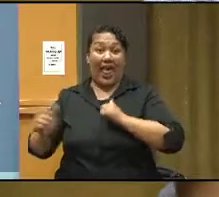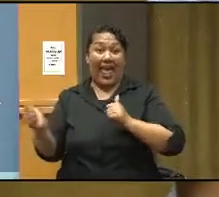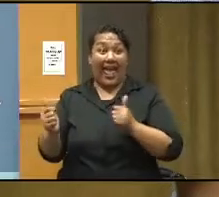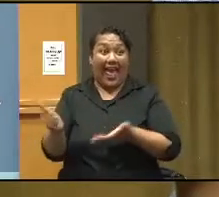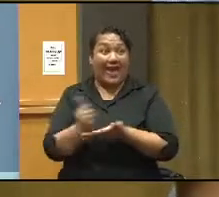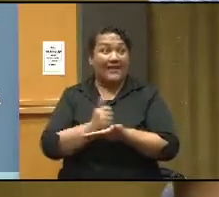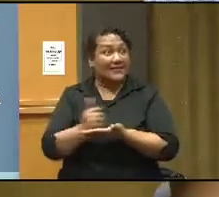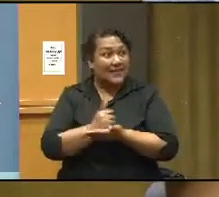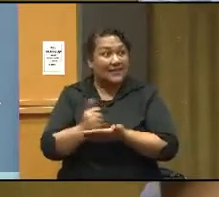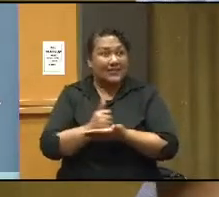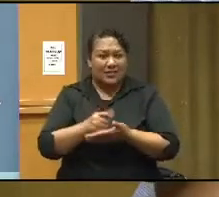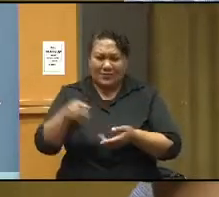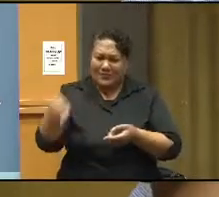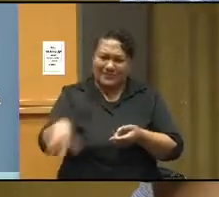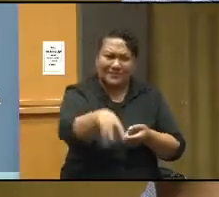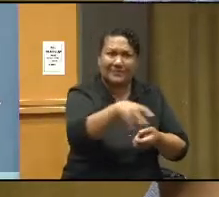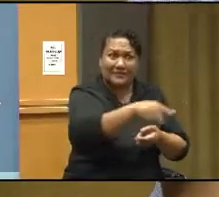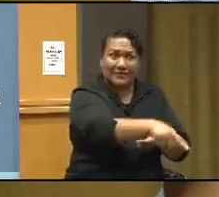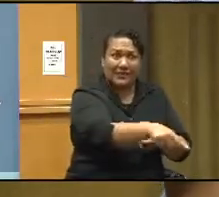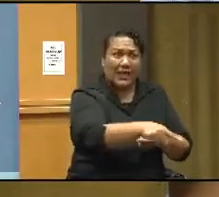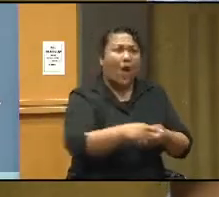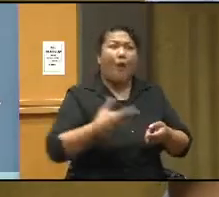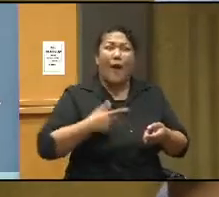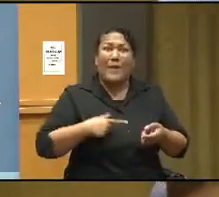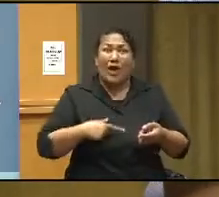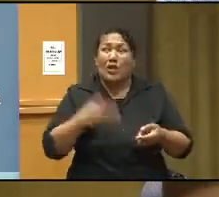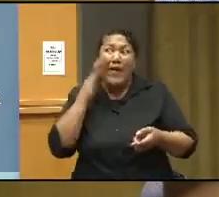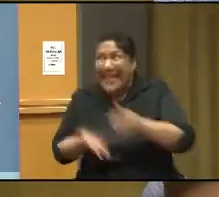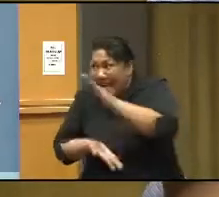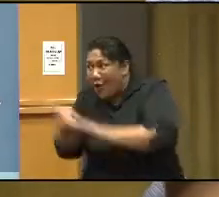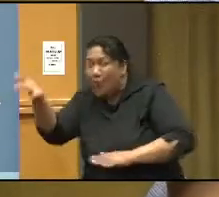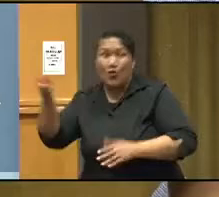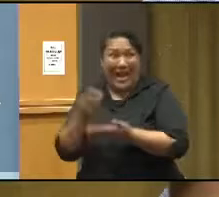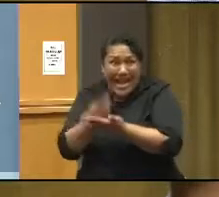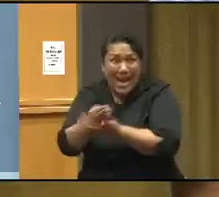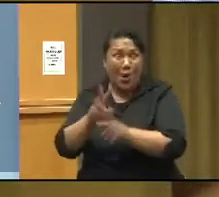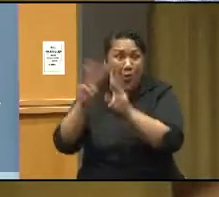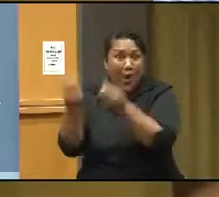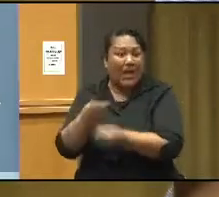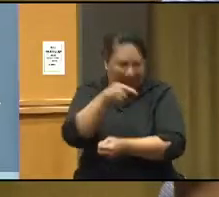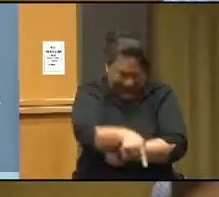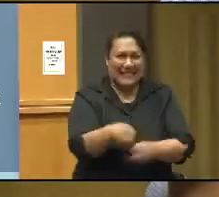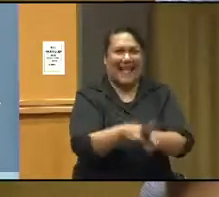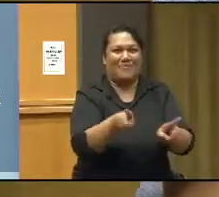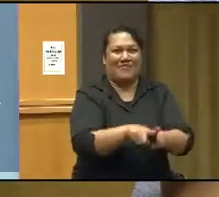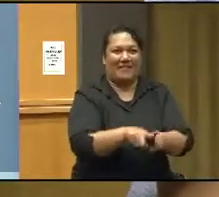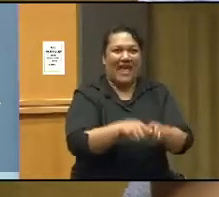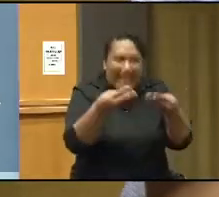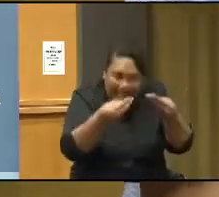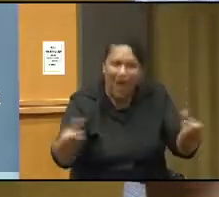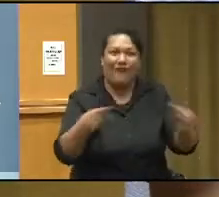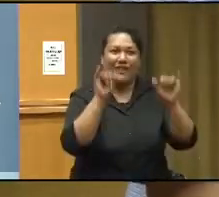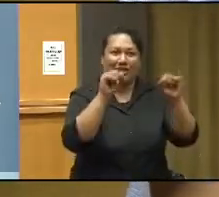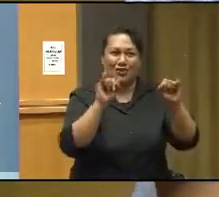type of, because these are the kind of exercises they'll have to do in the real world, in the industry. And there's a lot of demand from the ministry.